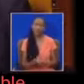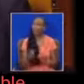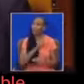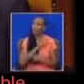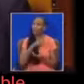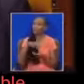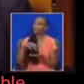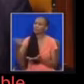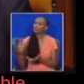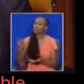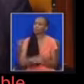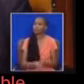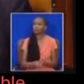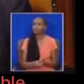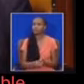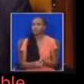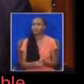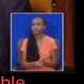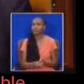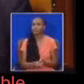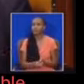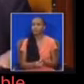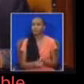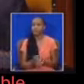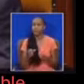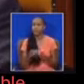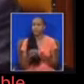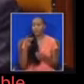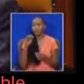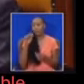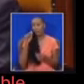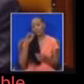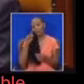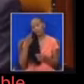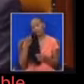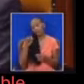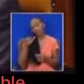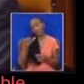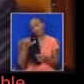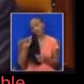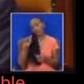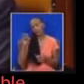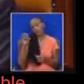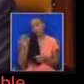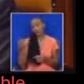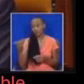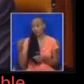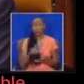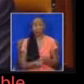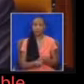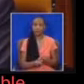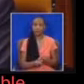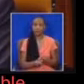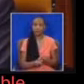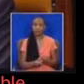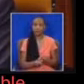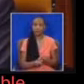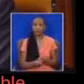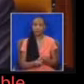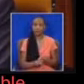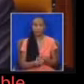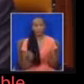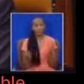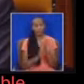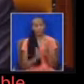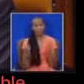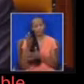It's a matter. It's a matter that the president will answer. Honorable Lekota. Who is not our people? Who Deputy is Speaker. Our